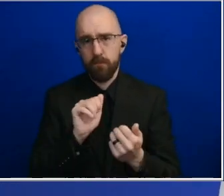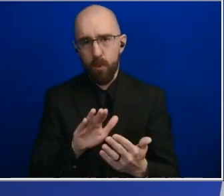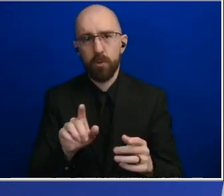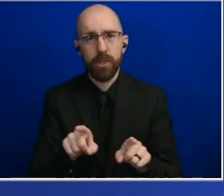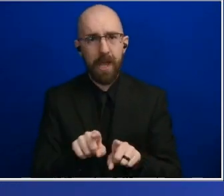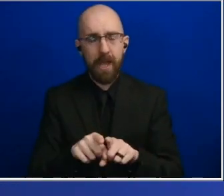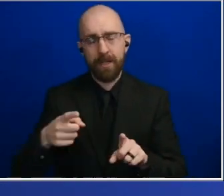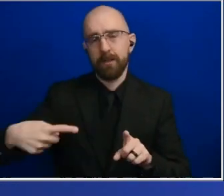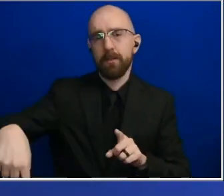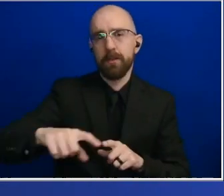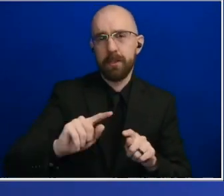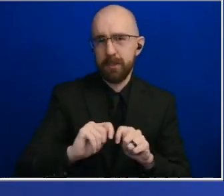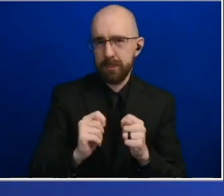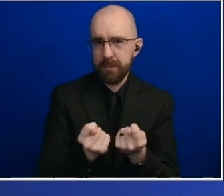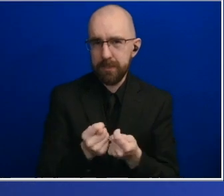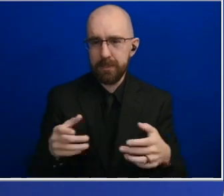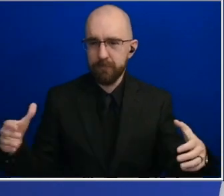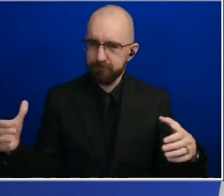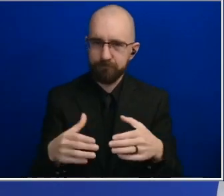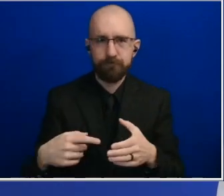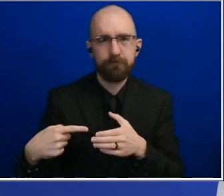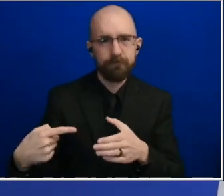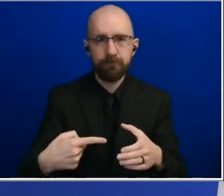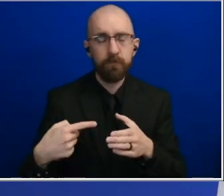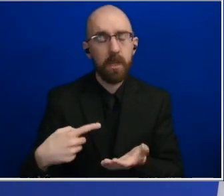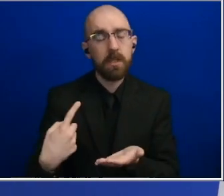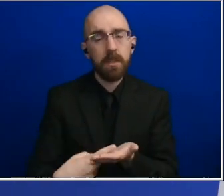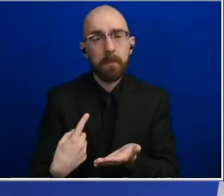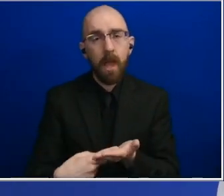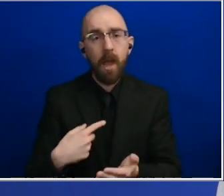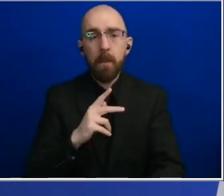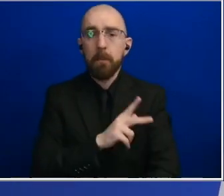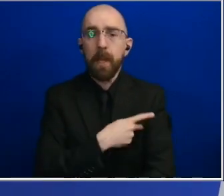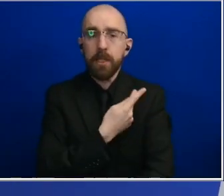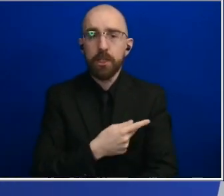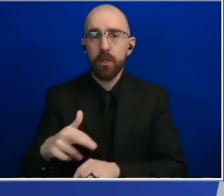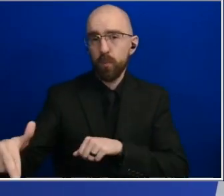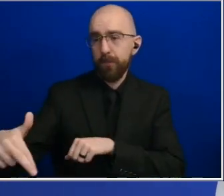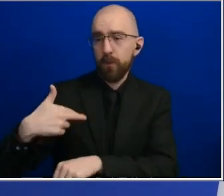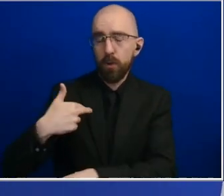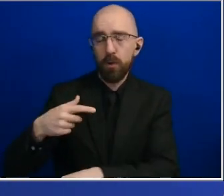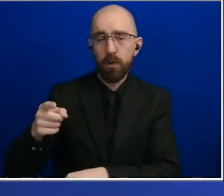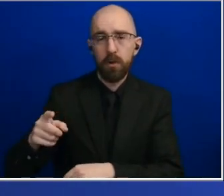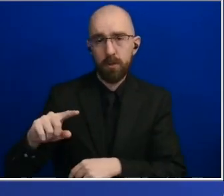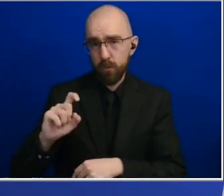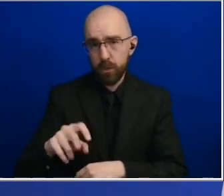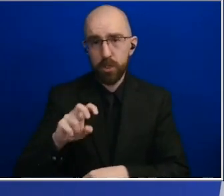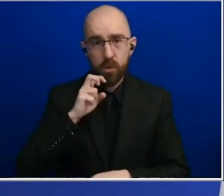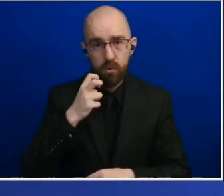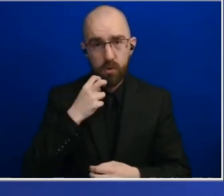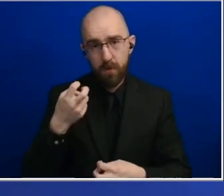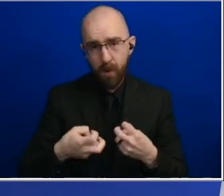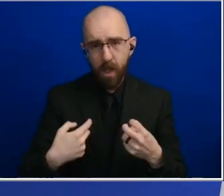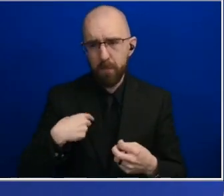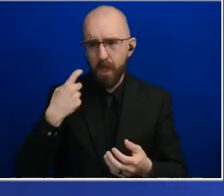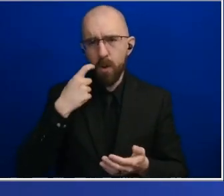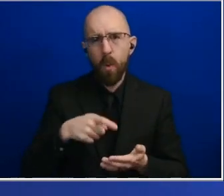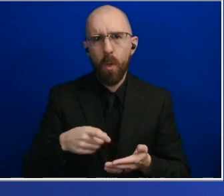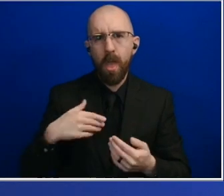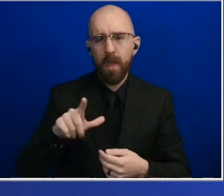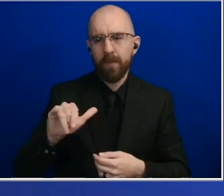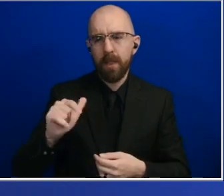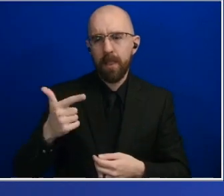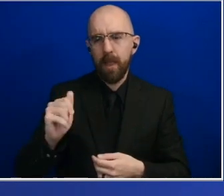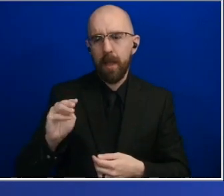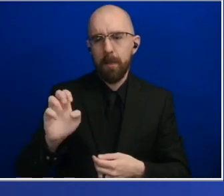because oftentimes I get referred patients that might be a question of a nerve problem, but I notice that they have ligamentous instability in their